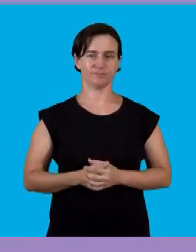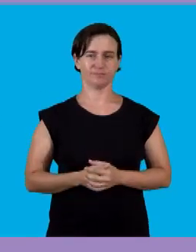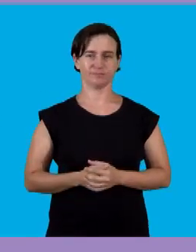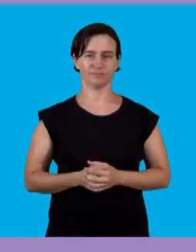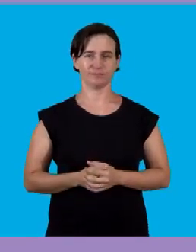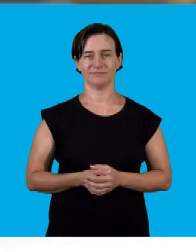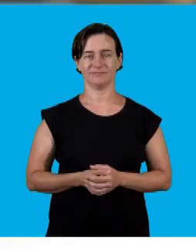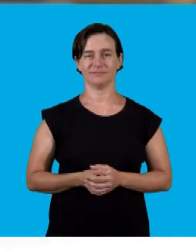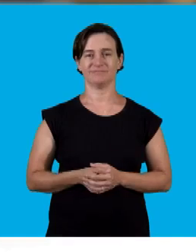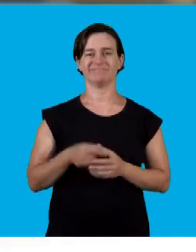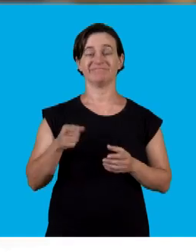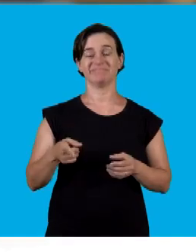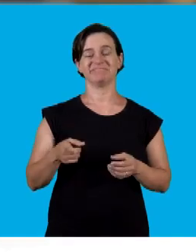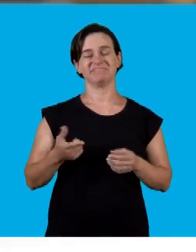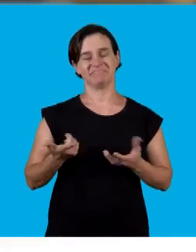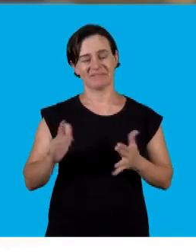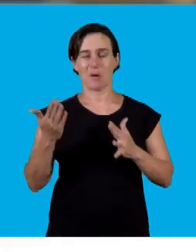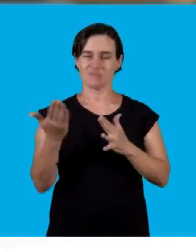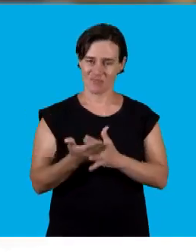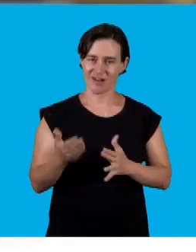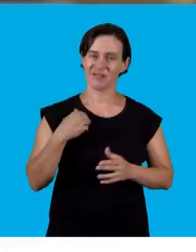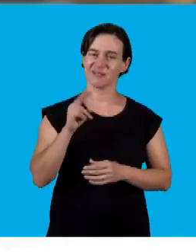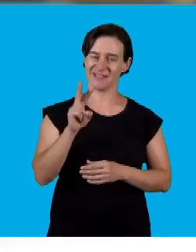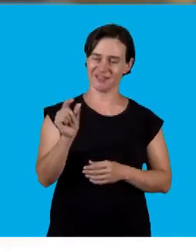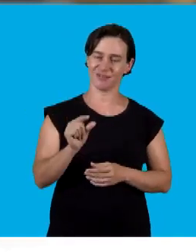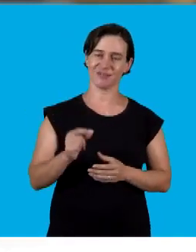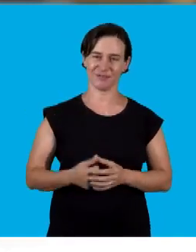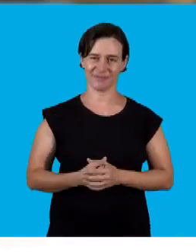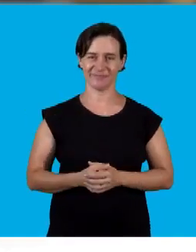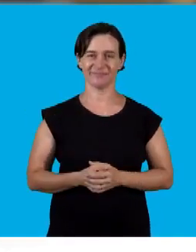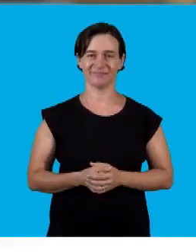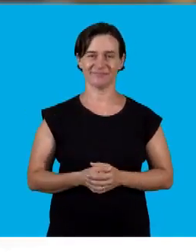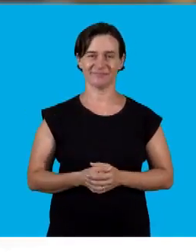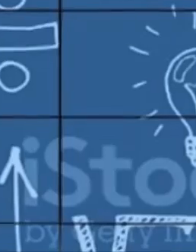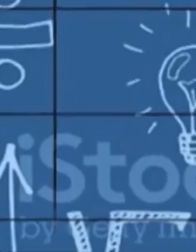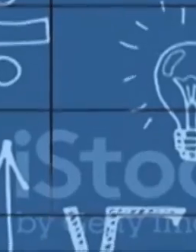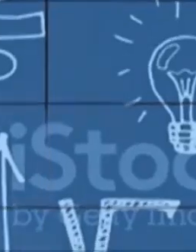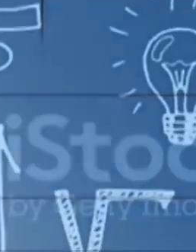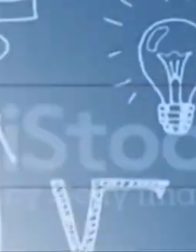4. Let's quickly go to an ad break and then we'll see you just now.